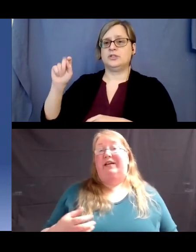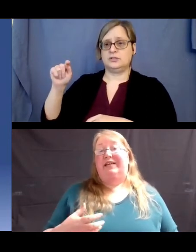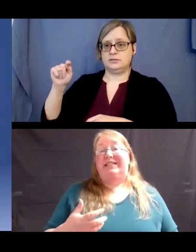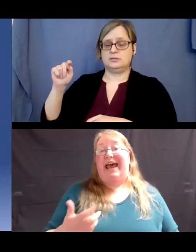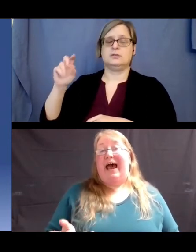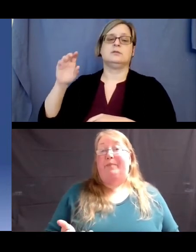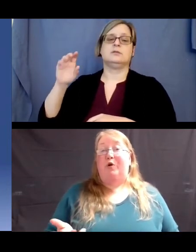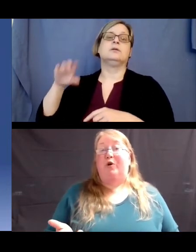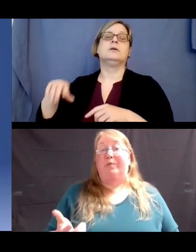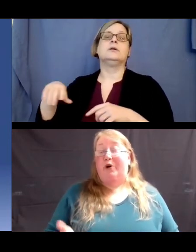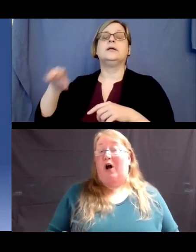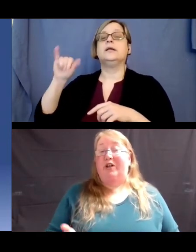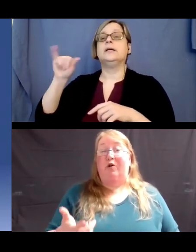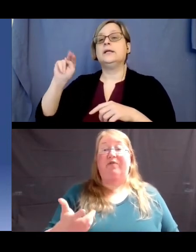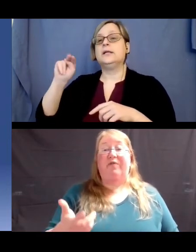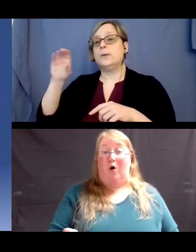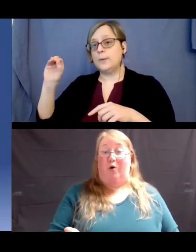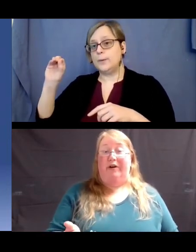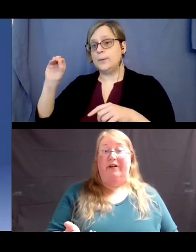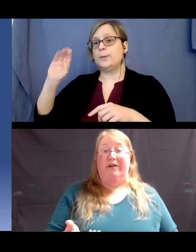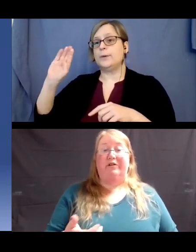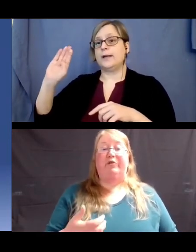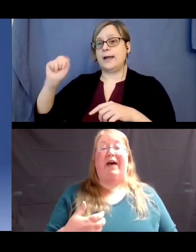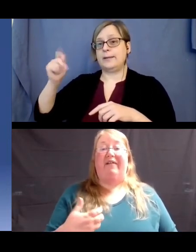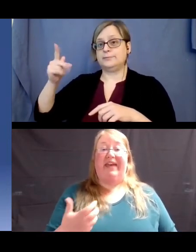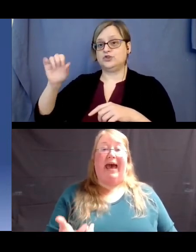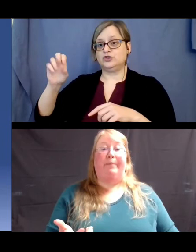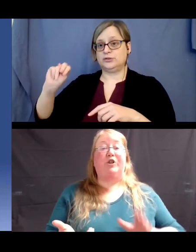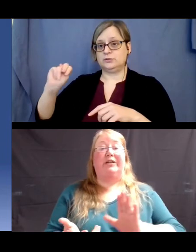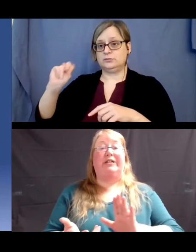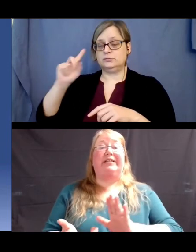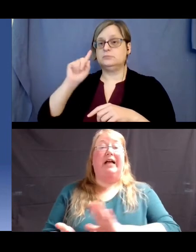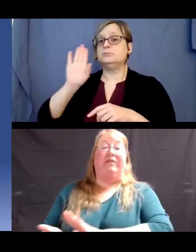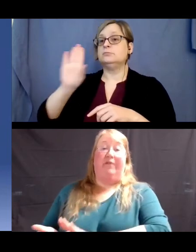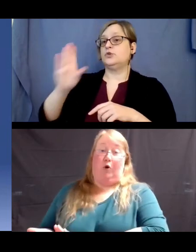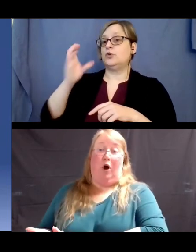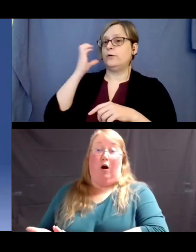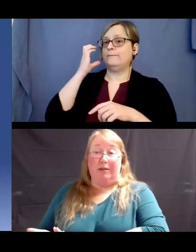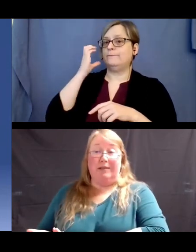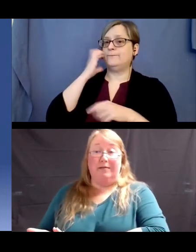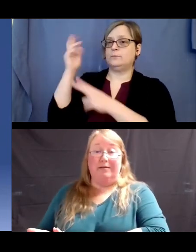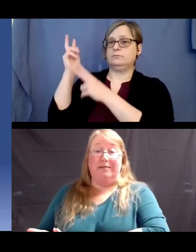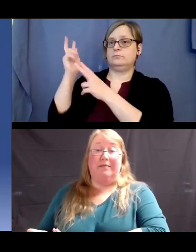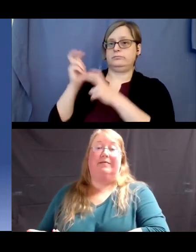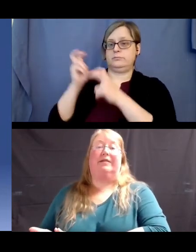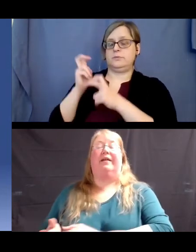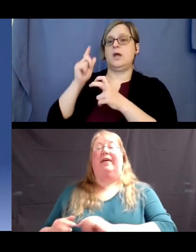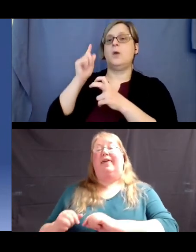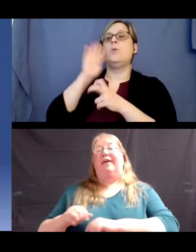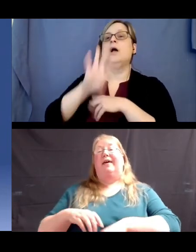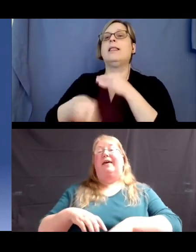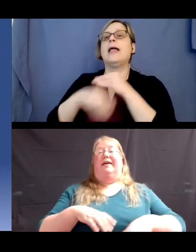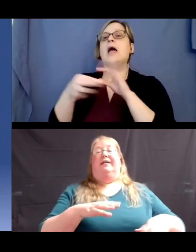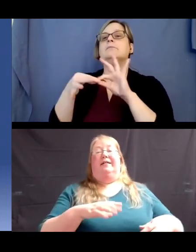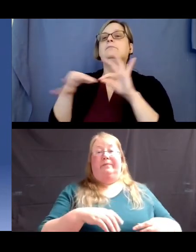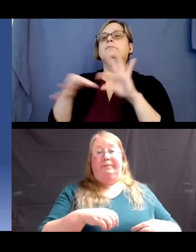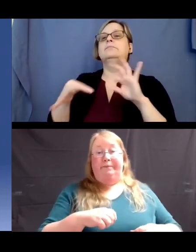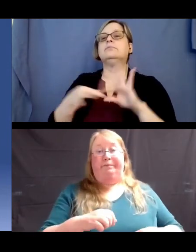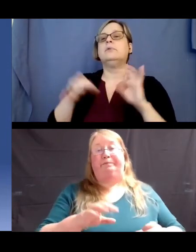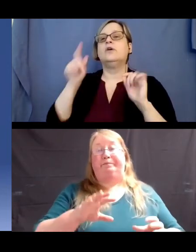InnoCaption is an app you can put on your phone to have captioned telephone calls.